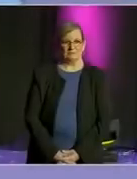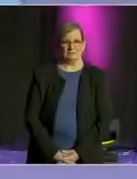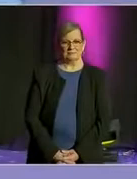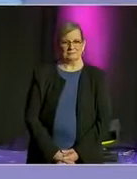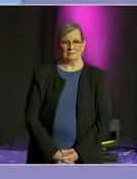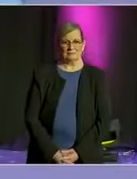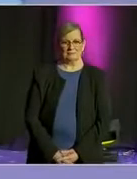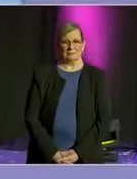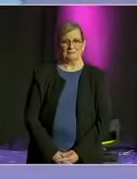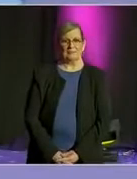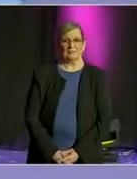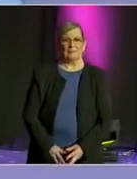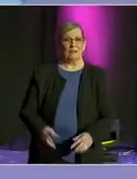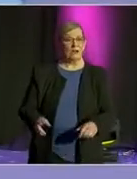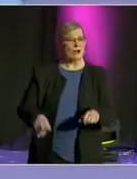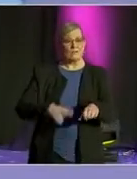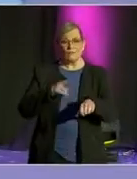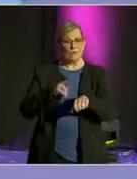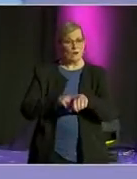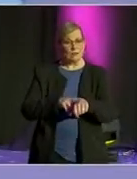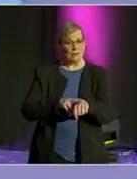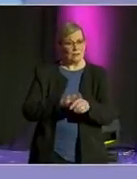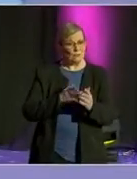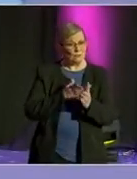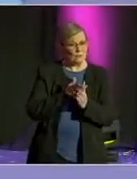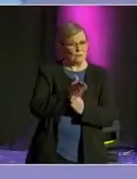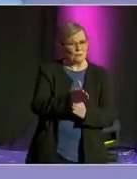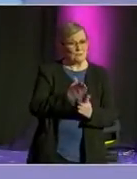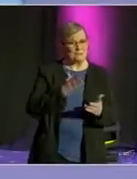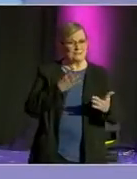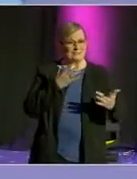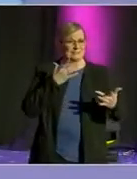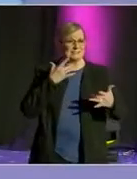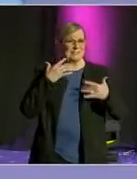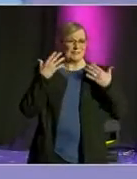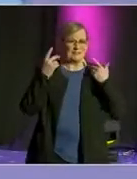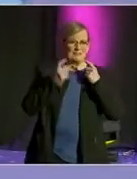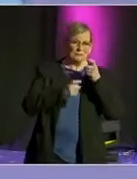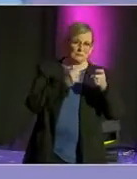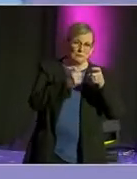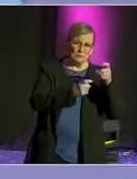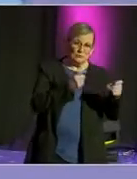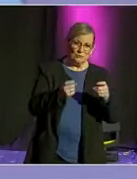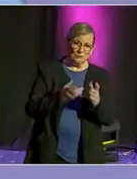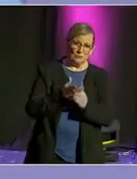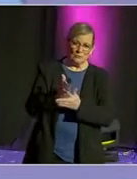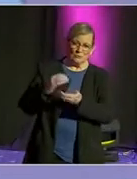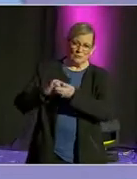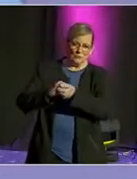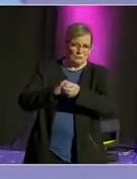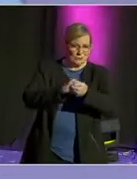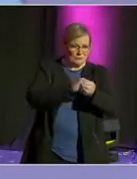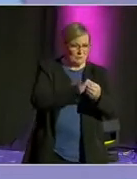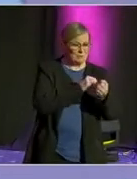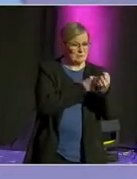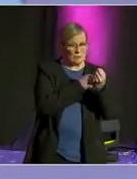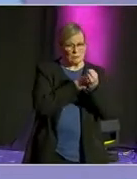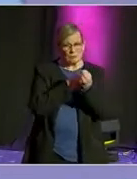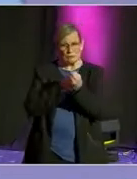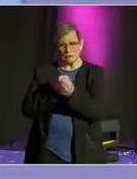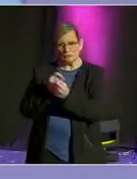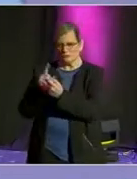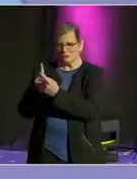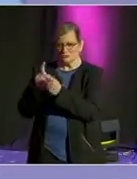Of course, it is through the generous support and engagement of all of our festival partners, sponsors, donors, and other festival